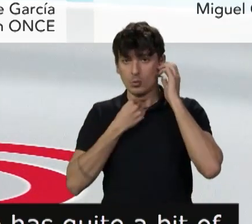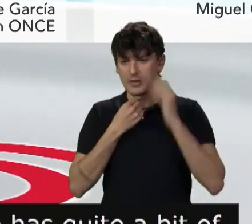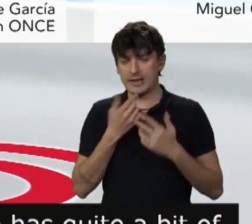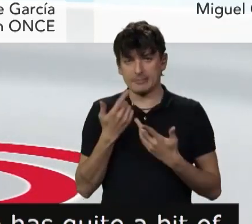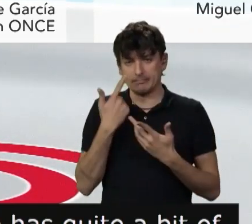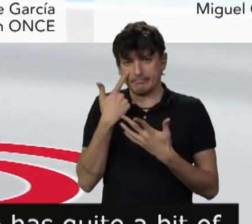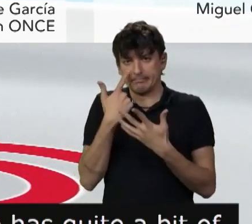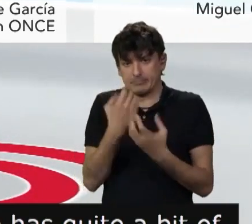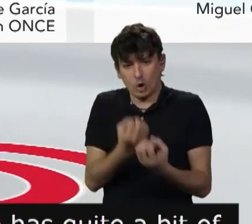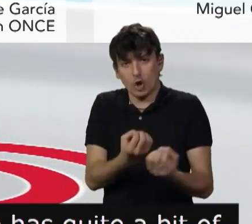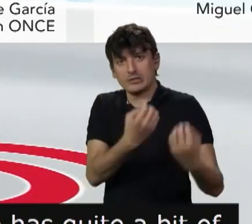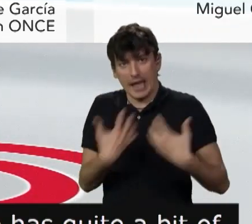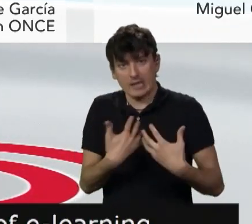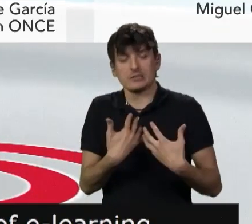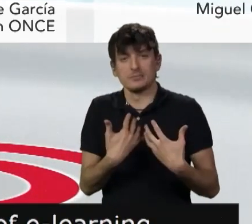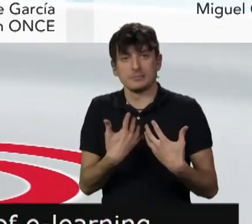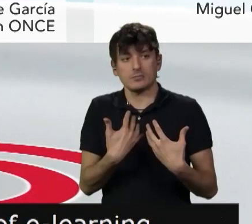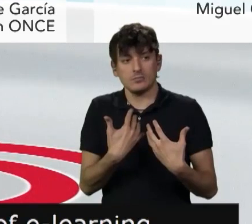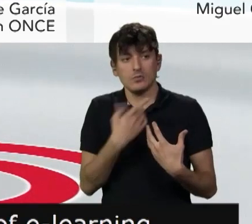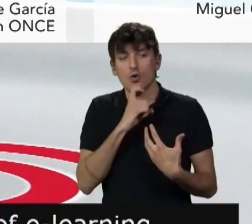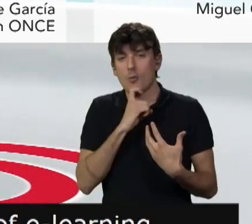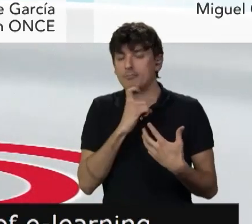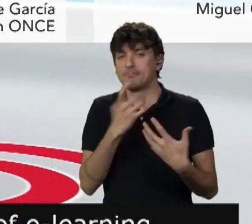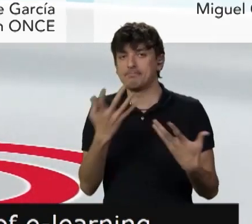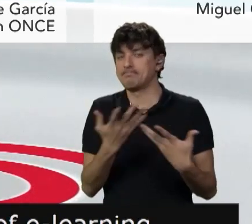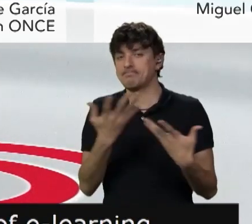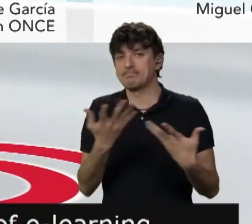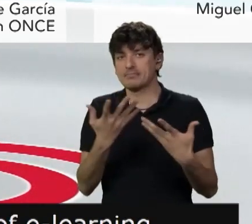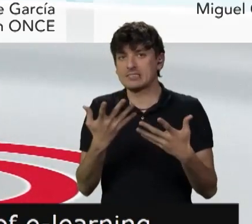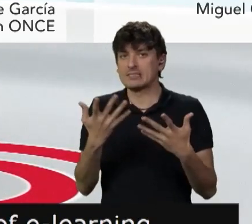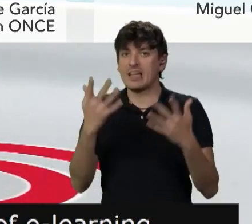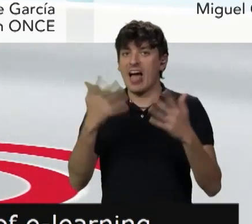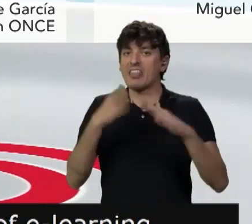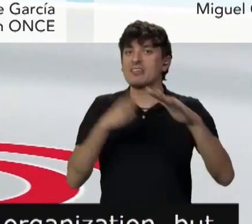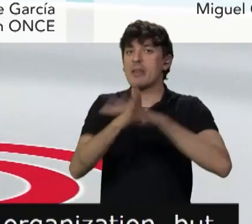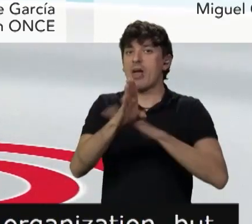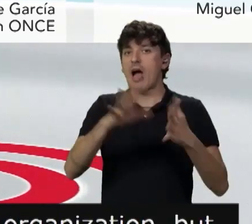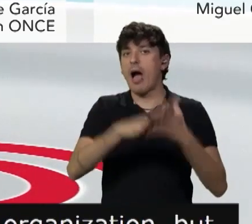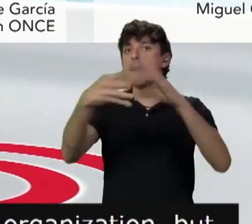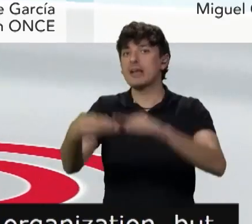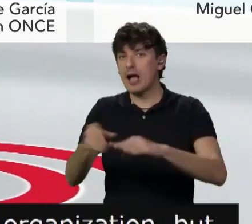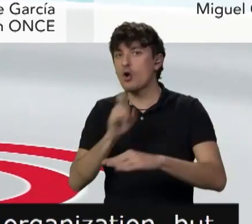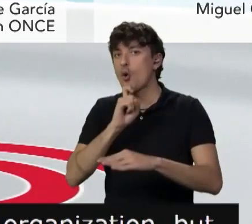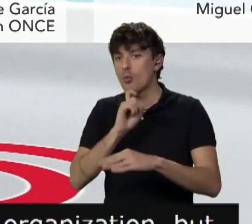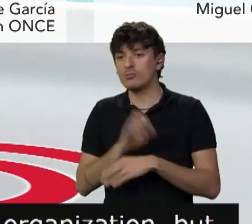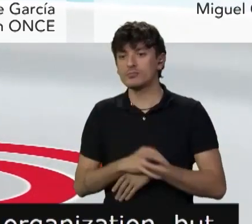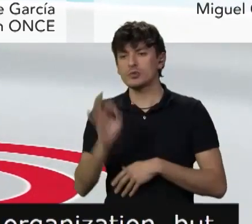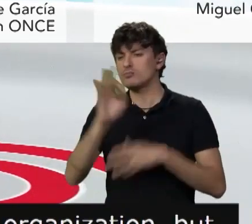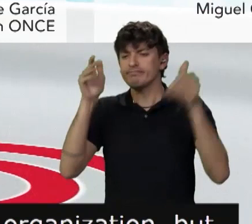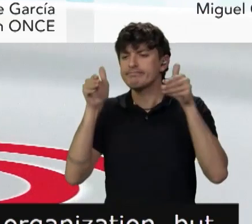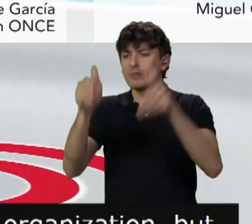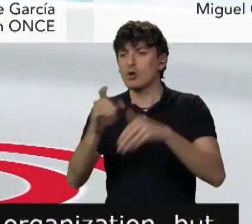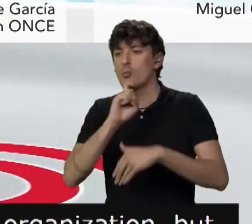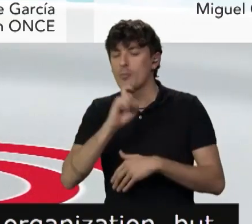Miguel, we would like to get to know better your organization, but also we'd like to know how do you implement accessibility?